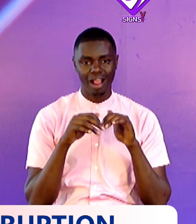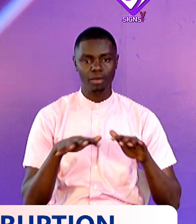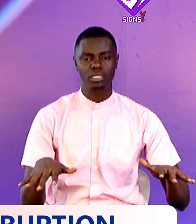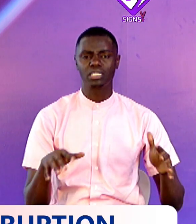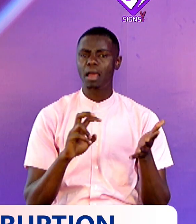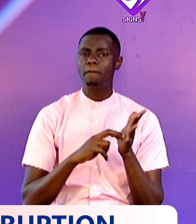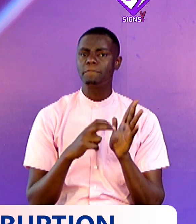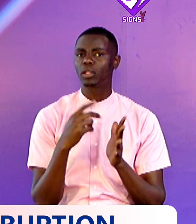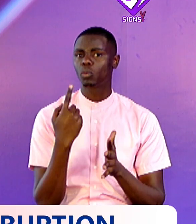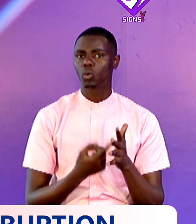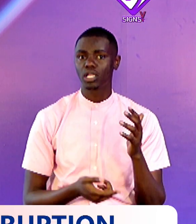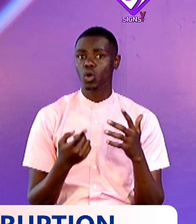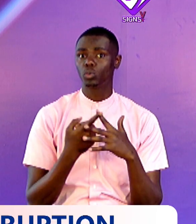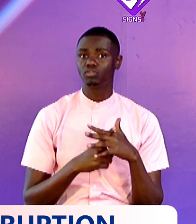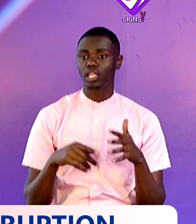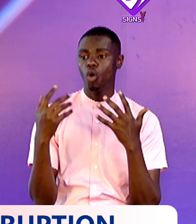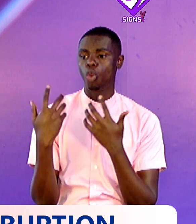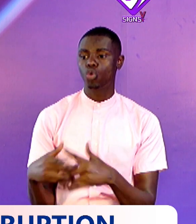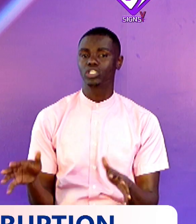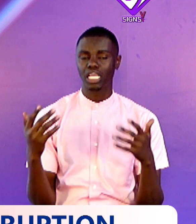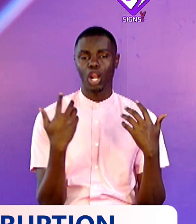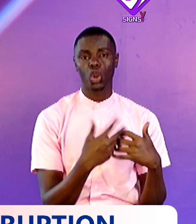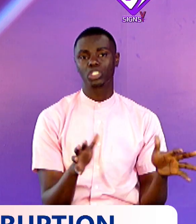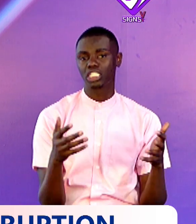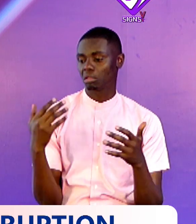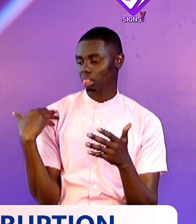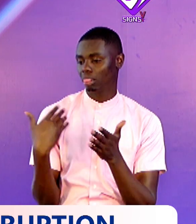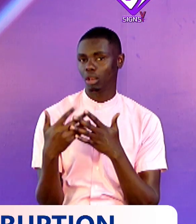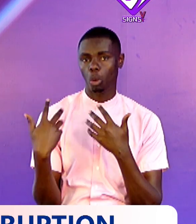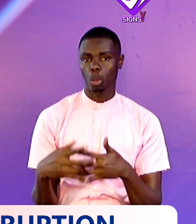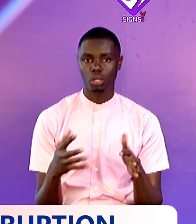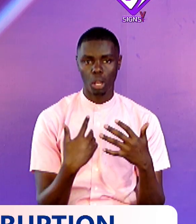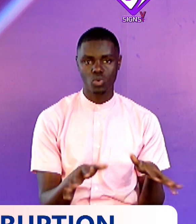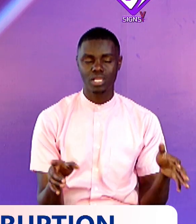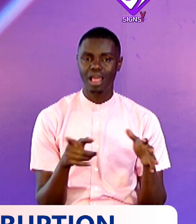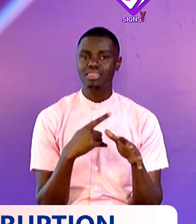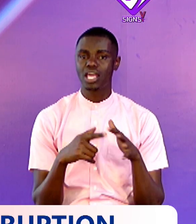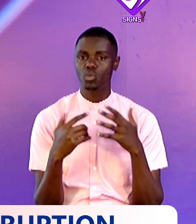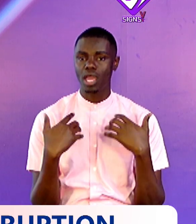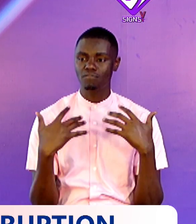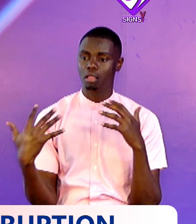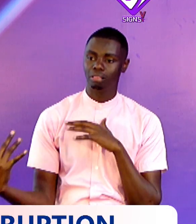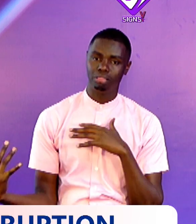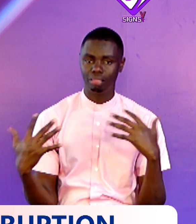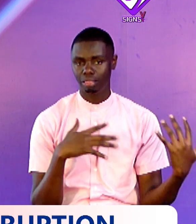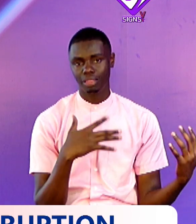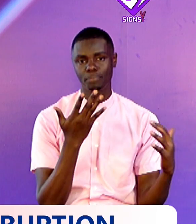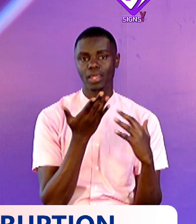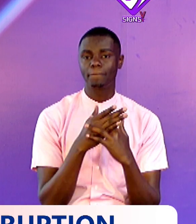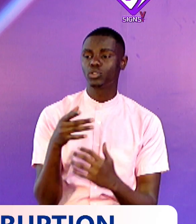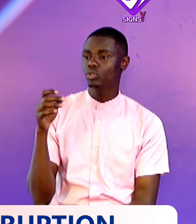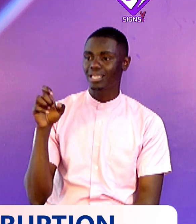that suddenly we've started losing it somewhere? And then there started being a push and pull between the